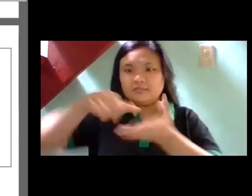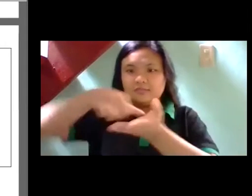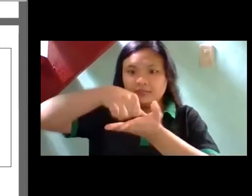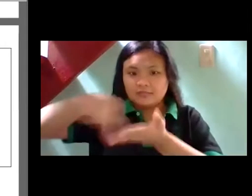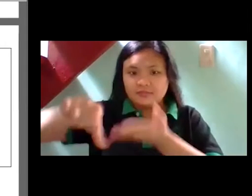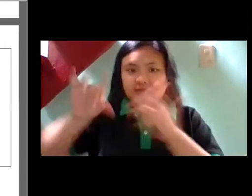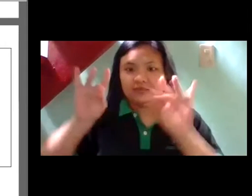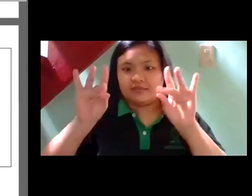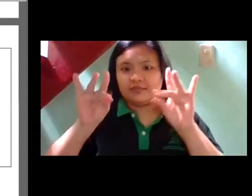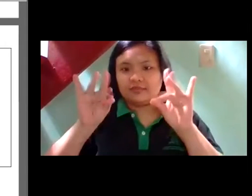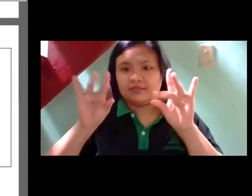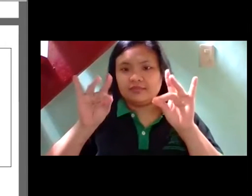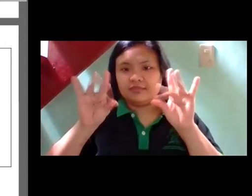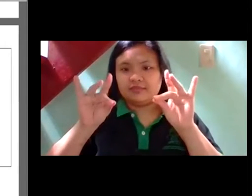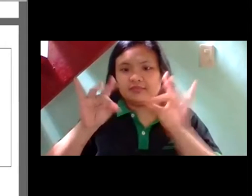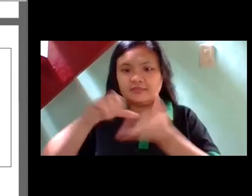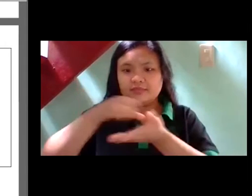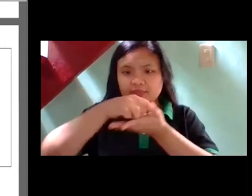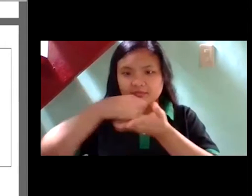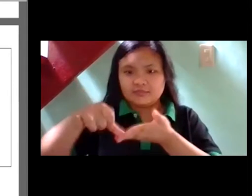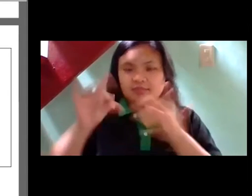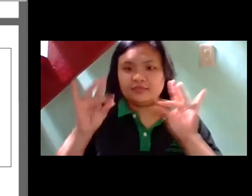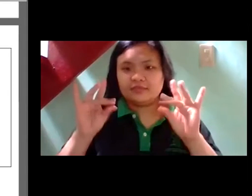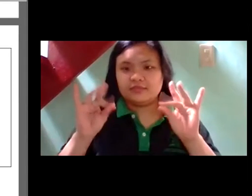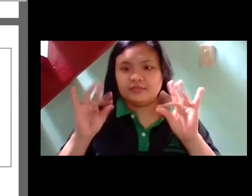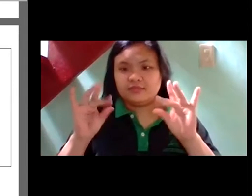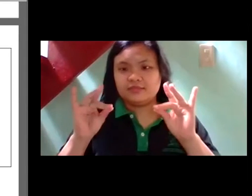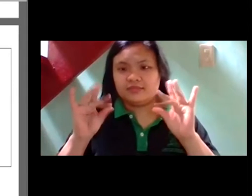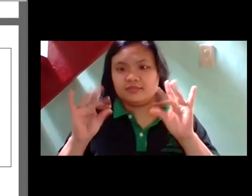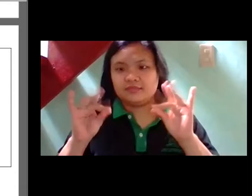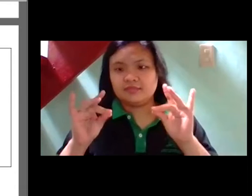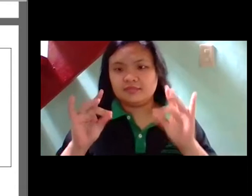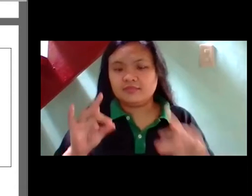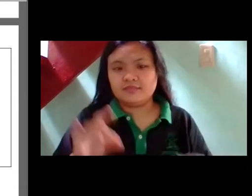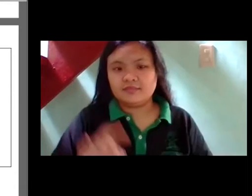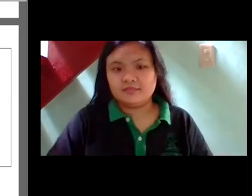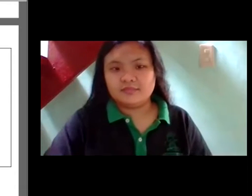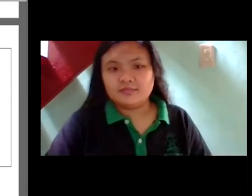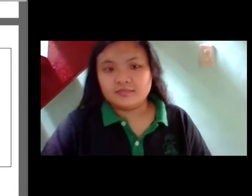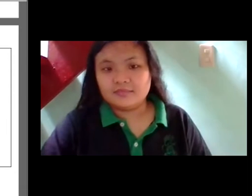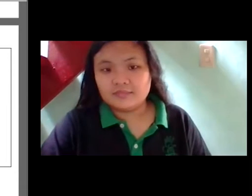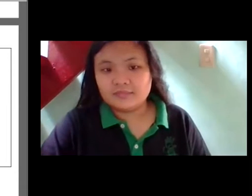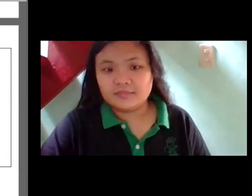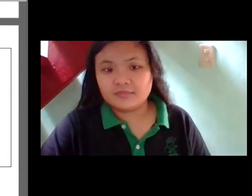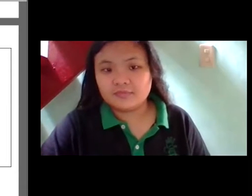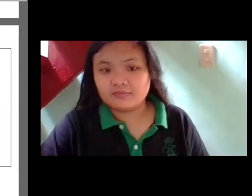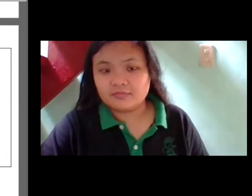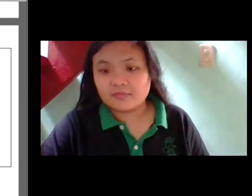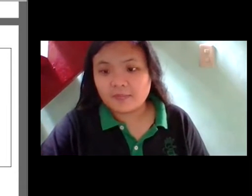so here's eraser. Okay. And then glue. Blue. Yes. Glue. Okay. So stick,